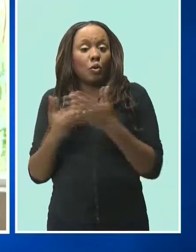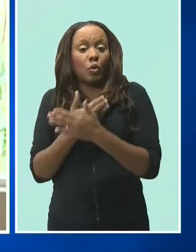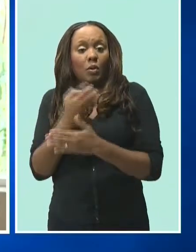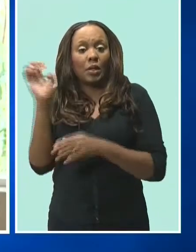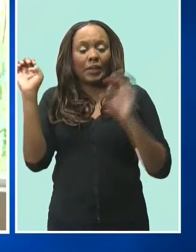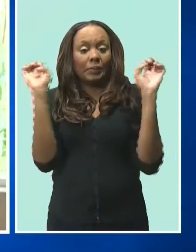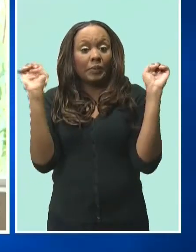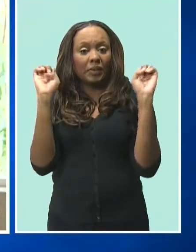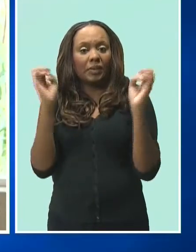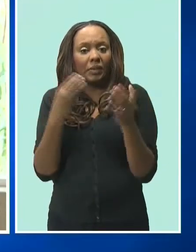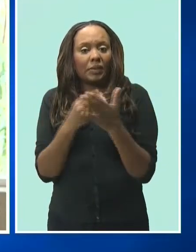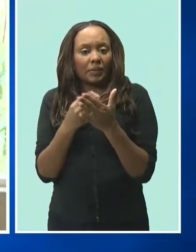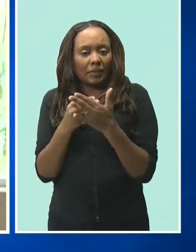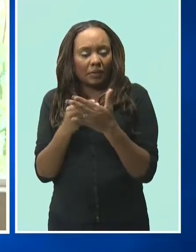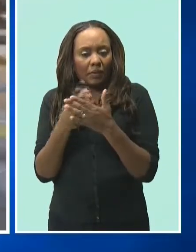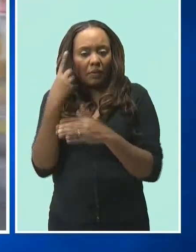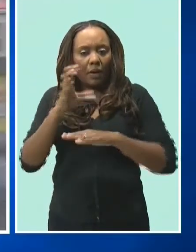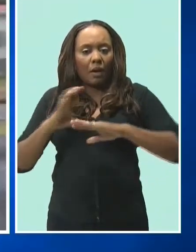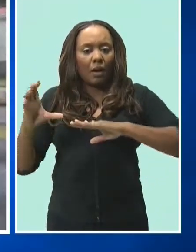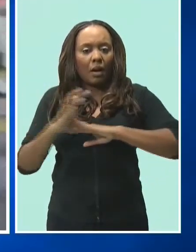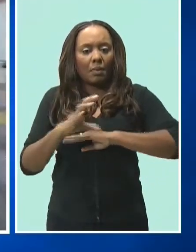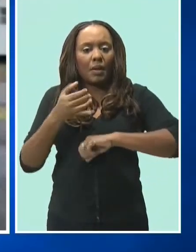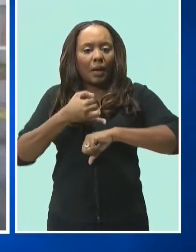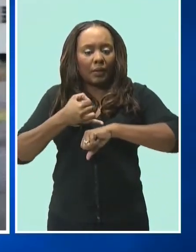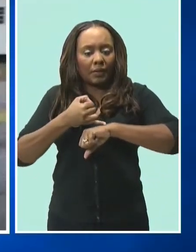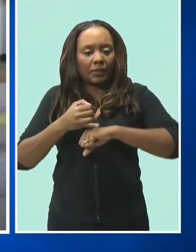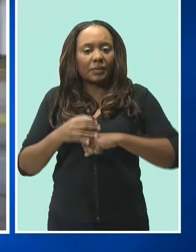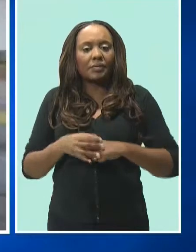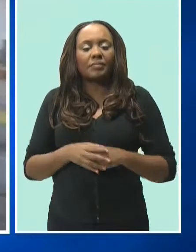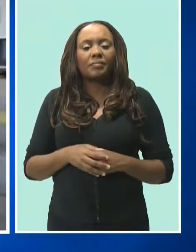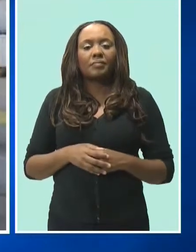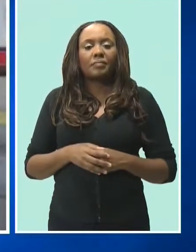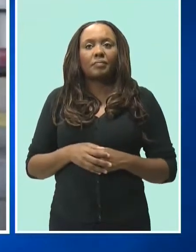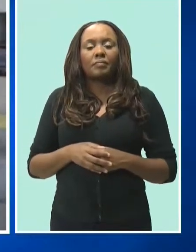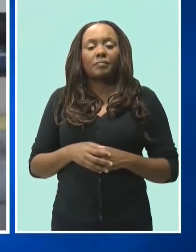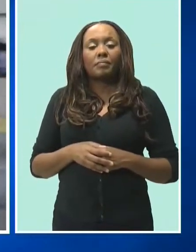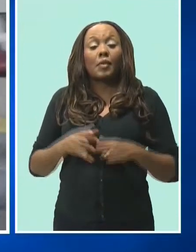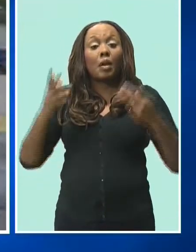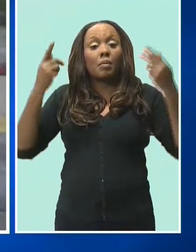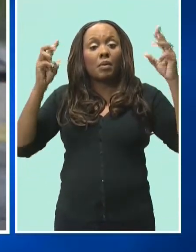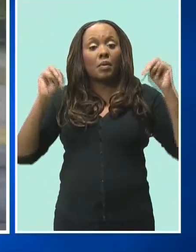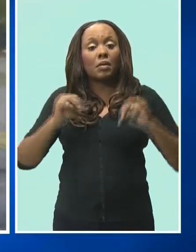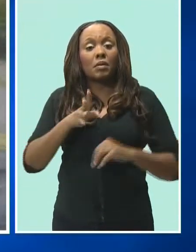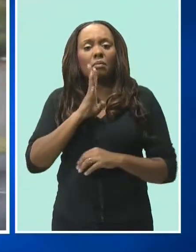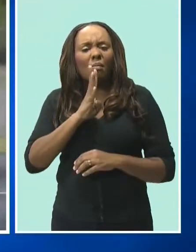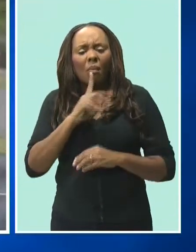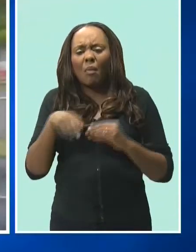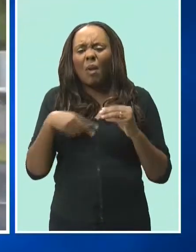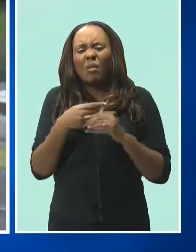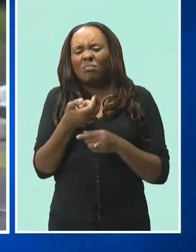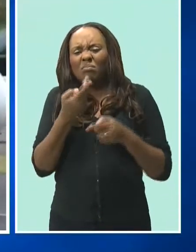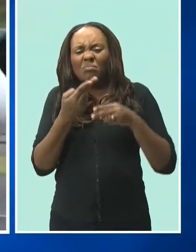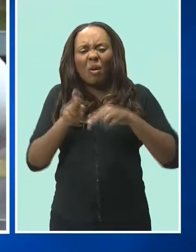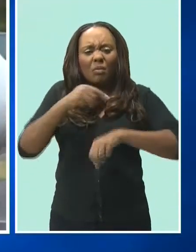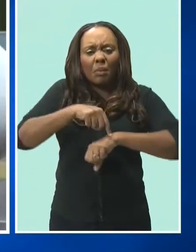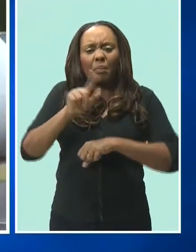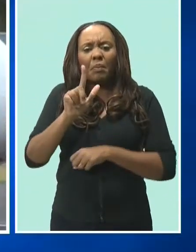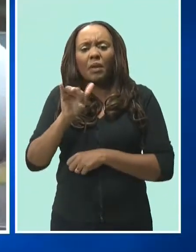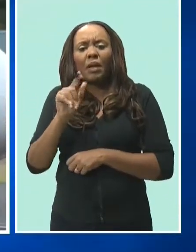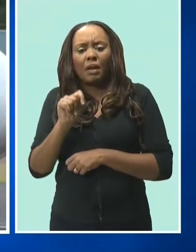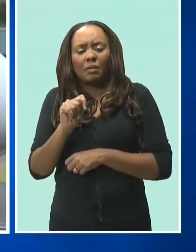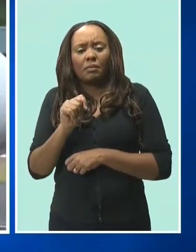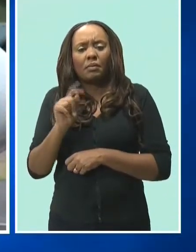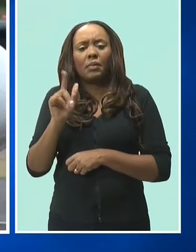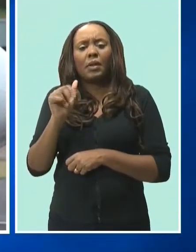for Caribbean countries. Prime Minister Motley also touched on LIAT, saying that although it had served the region well over the years, it could